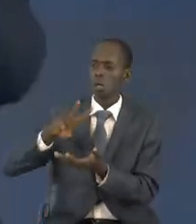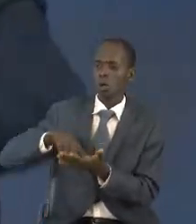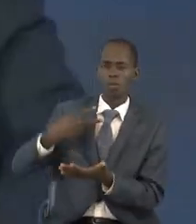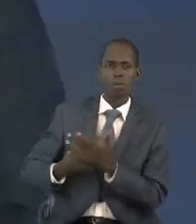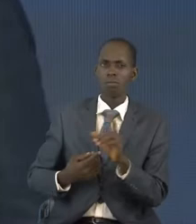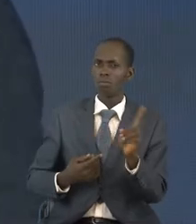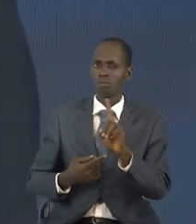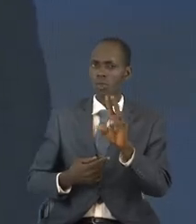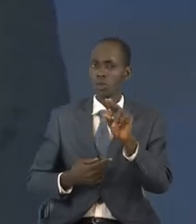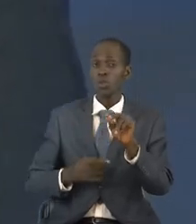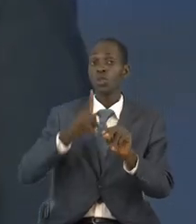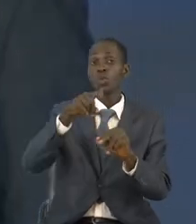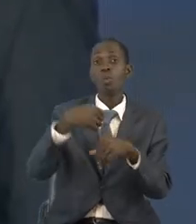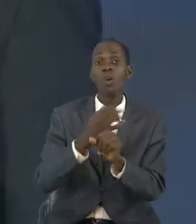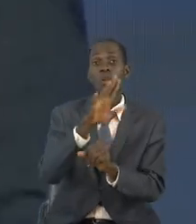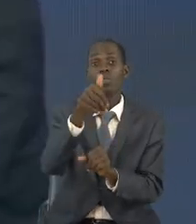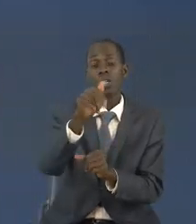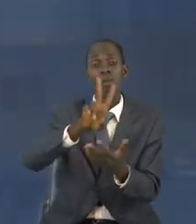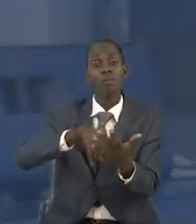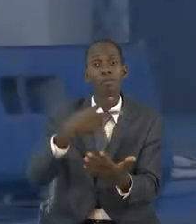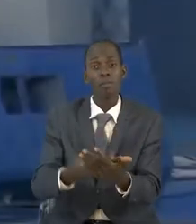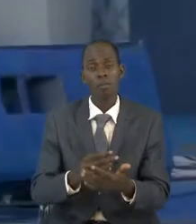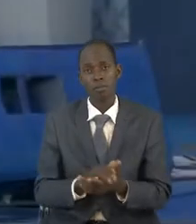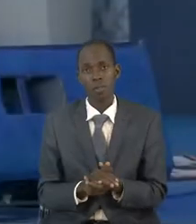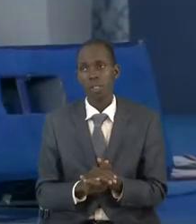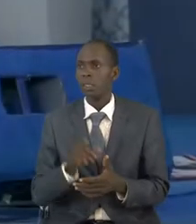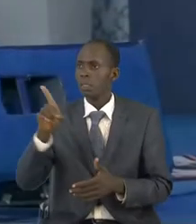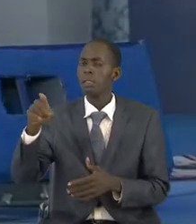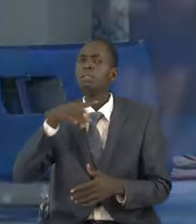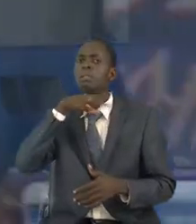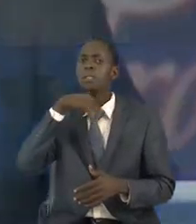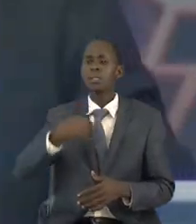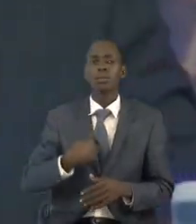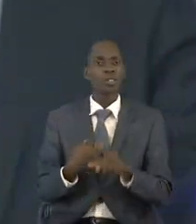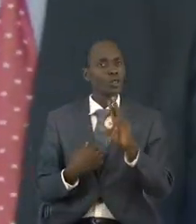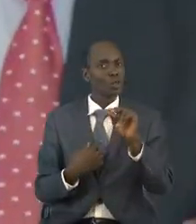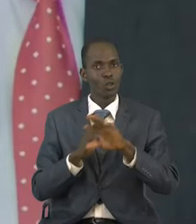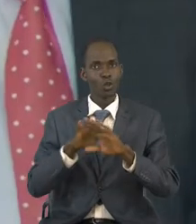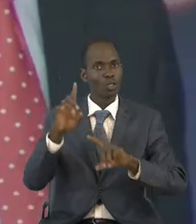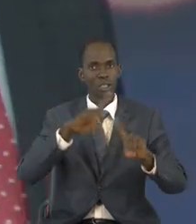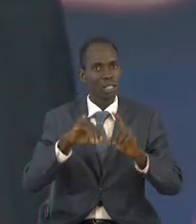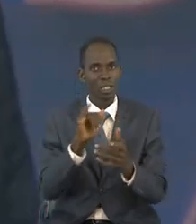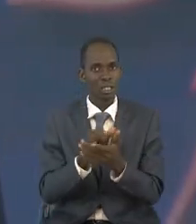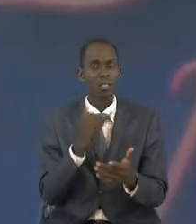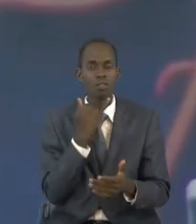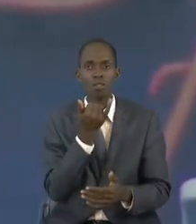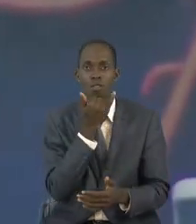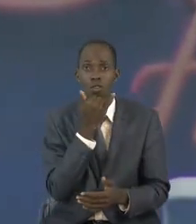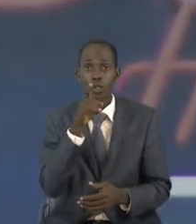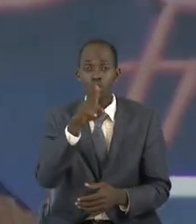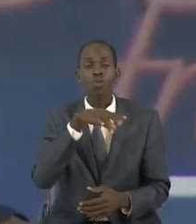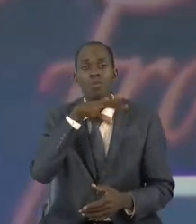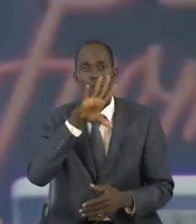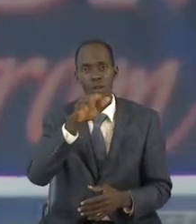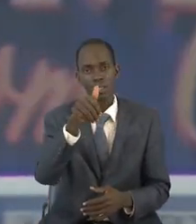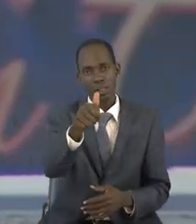made yourself fall. They defiled me. Don't say that again. You defiled yourself.